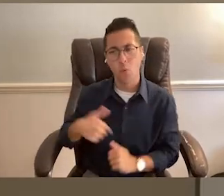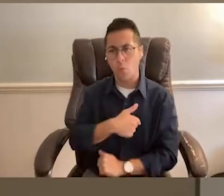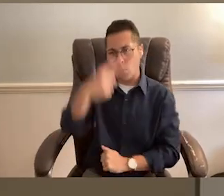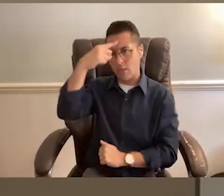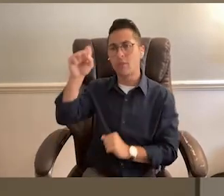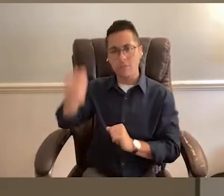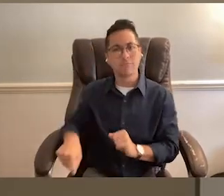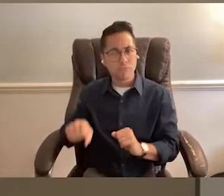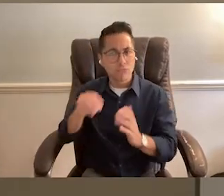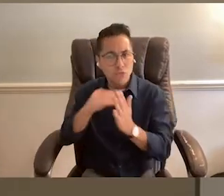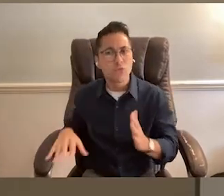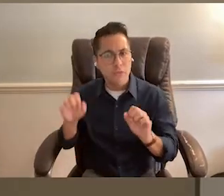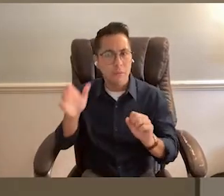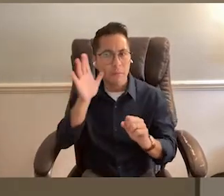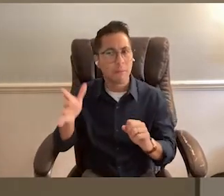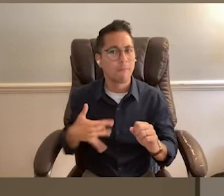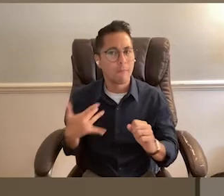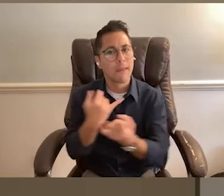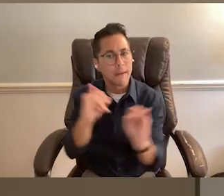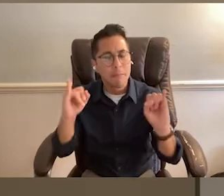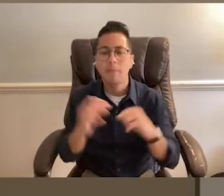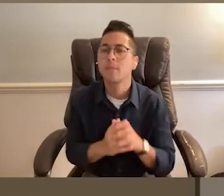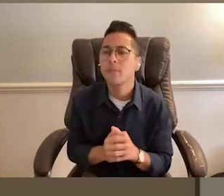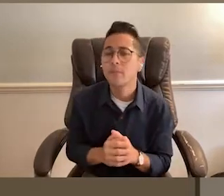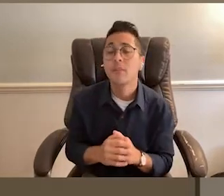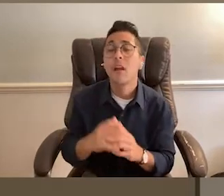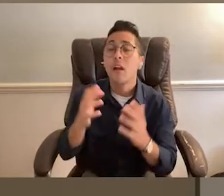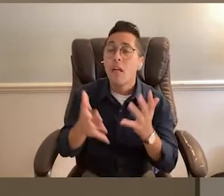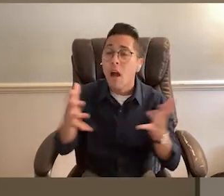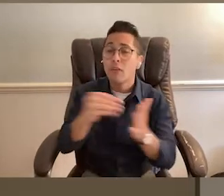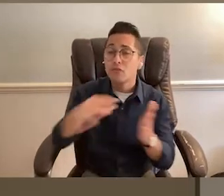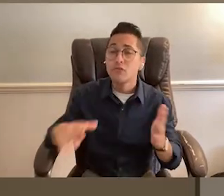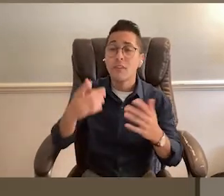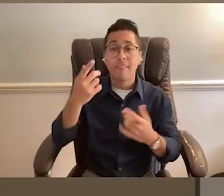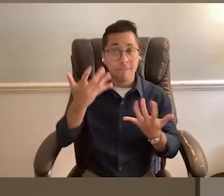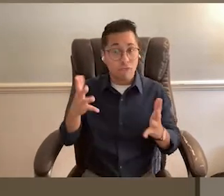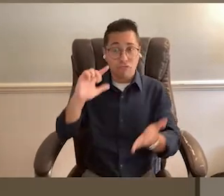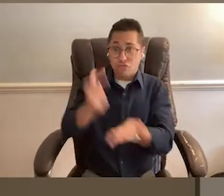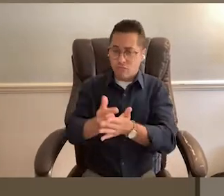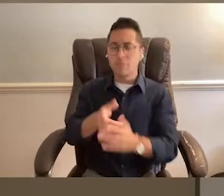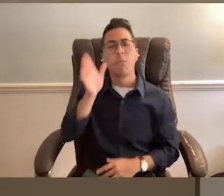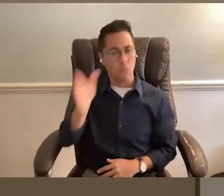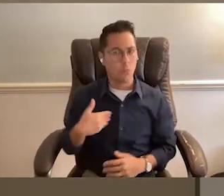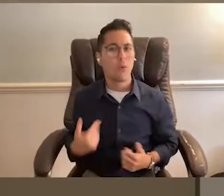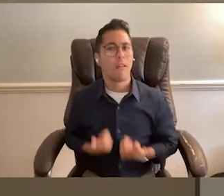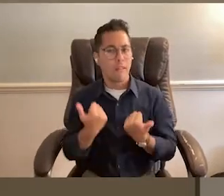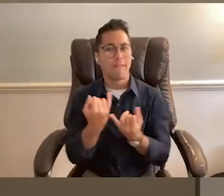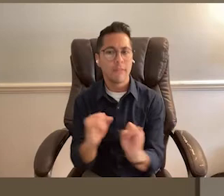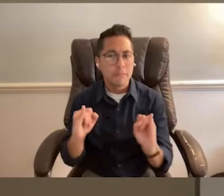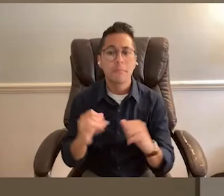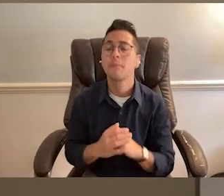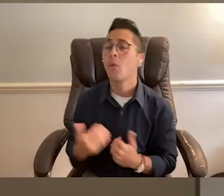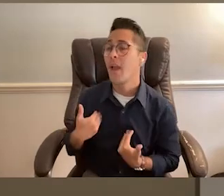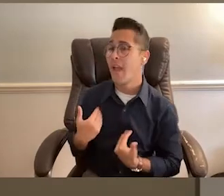feeling unsafe at night, somewhere you've not been before, we always say, call me. I'll be on the